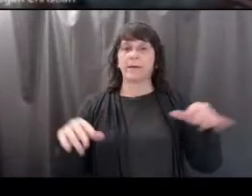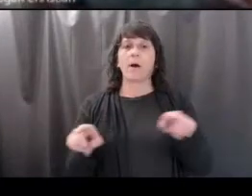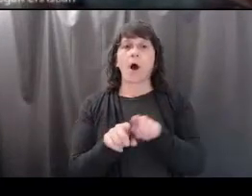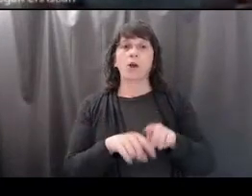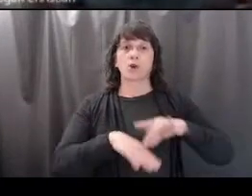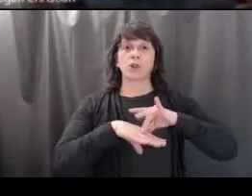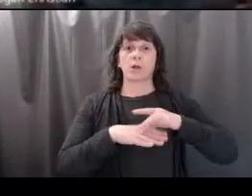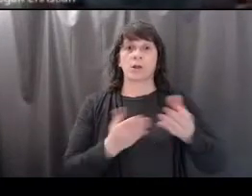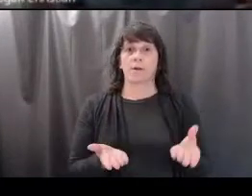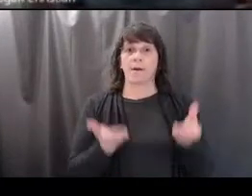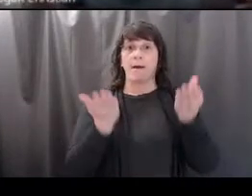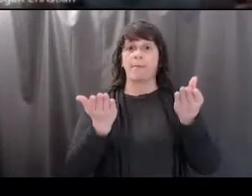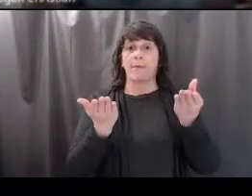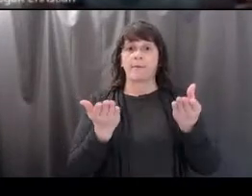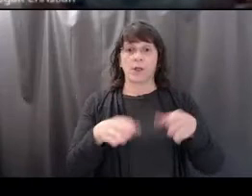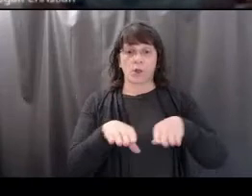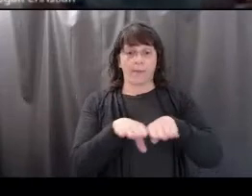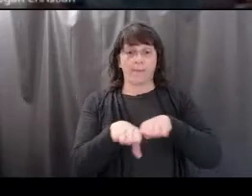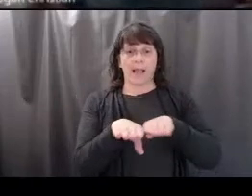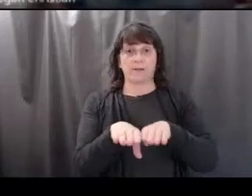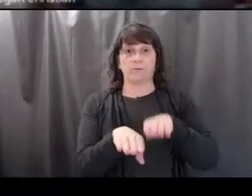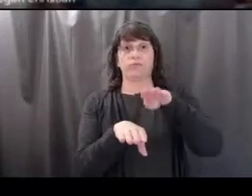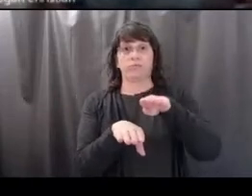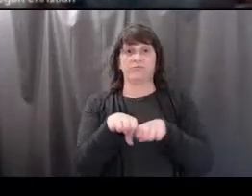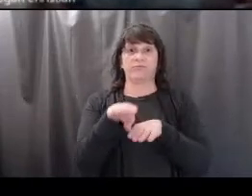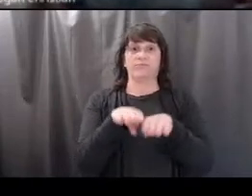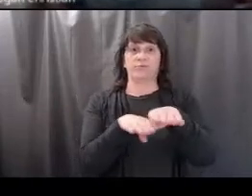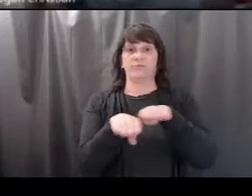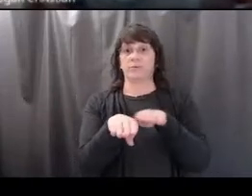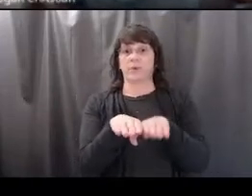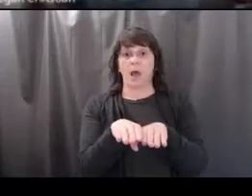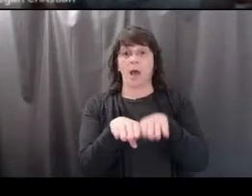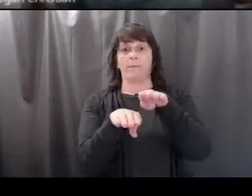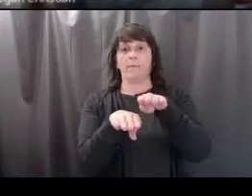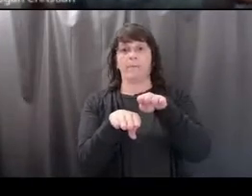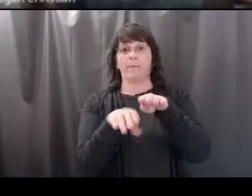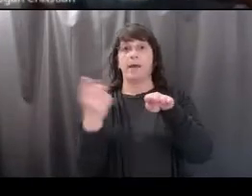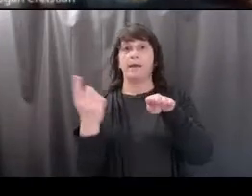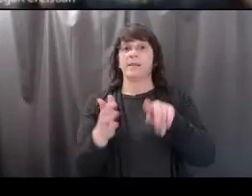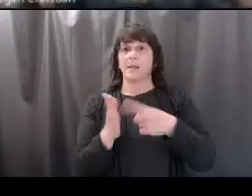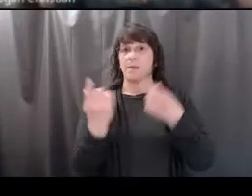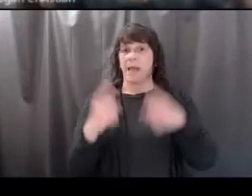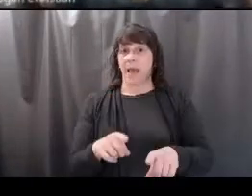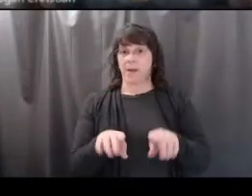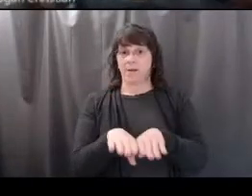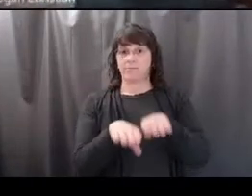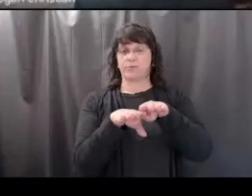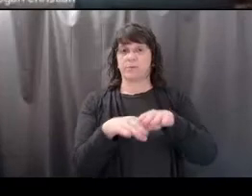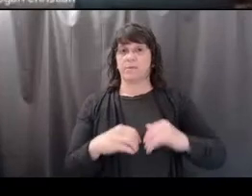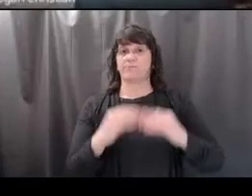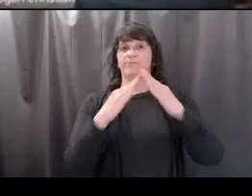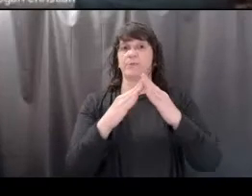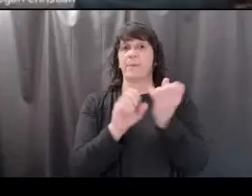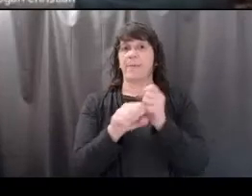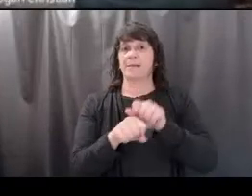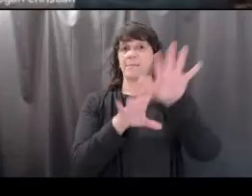geological uplift. So the plates of Earth are always moving and uplift is sometimes occurring, which is what forms mountain ranges. And